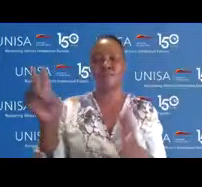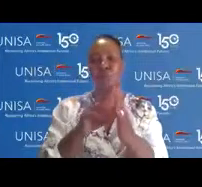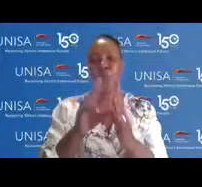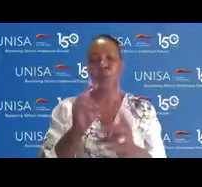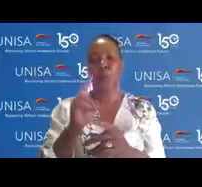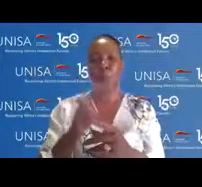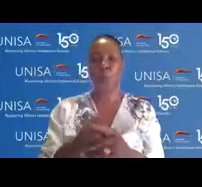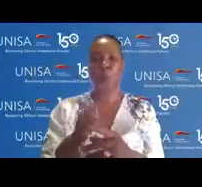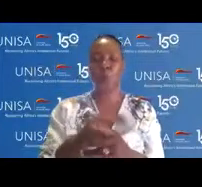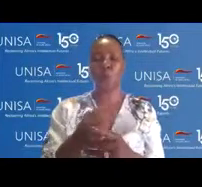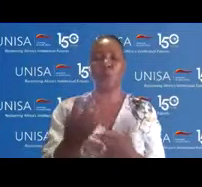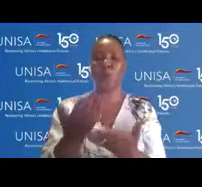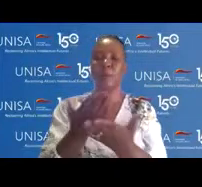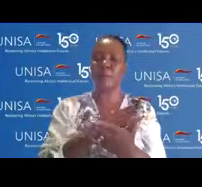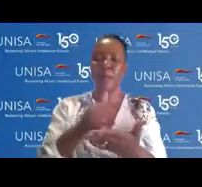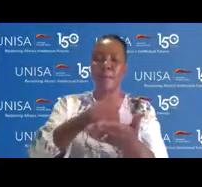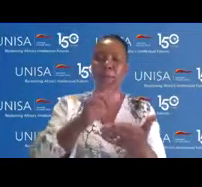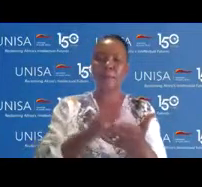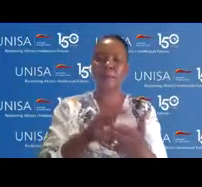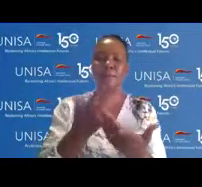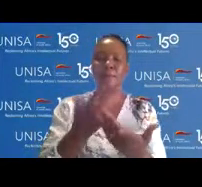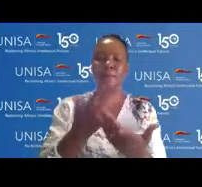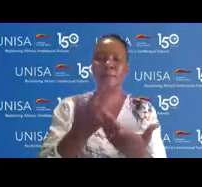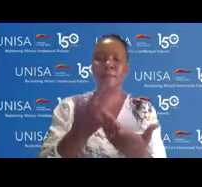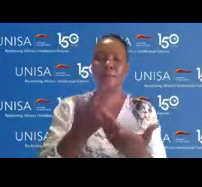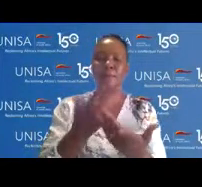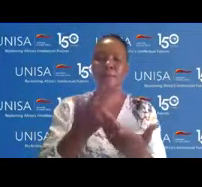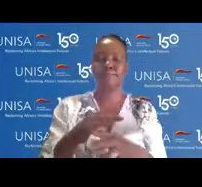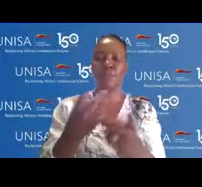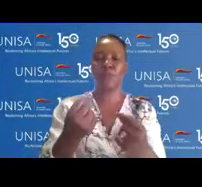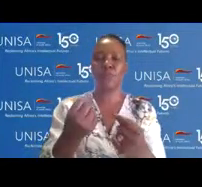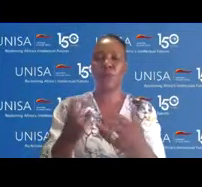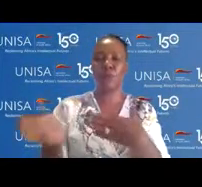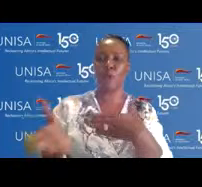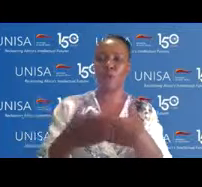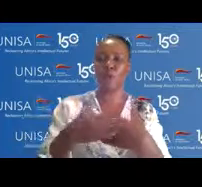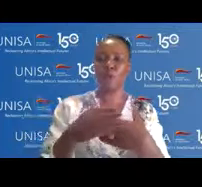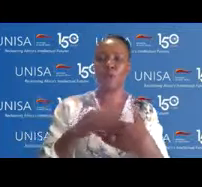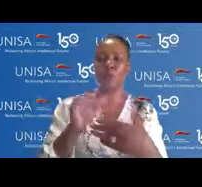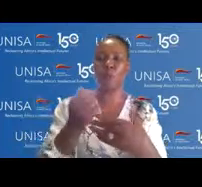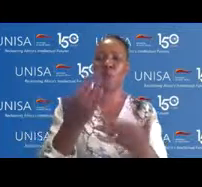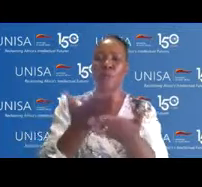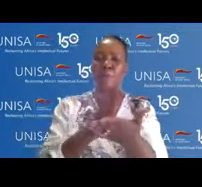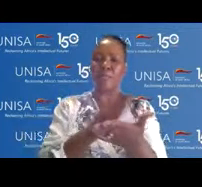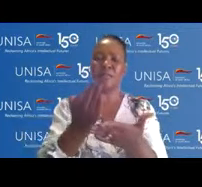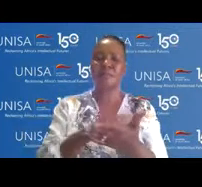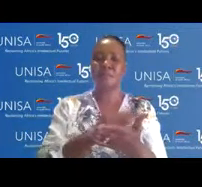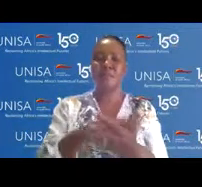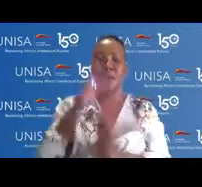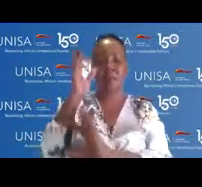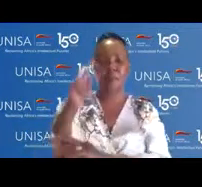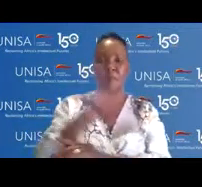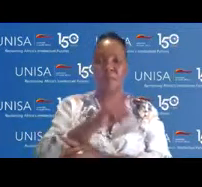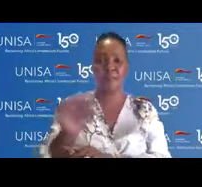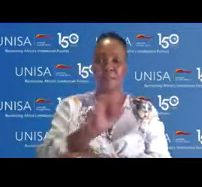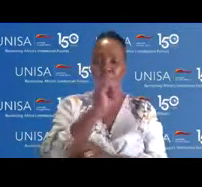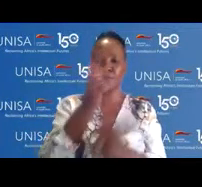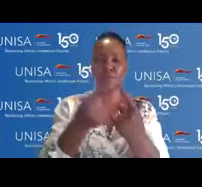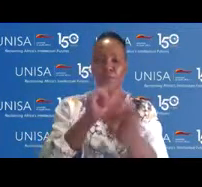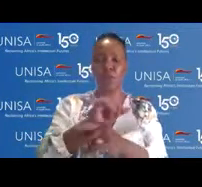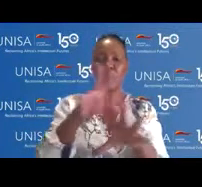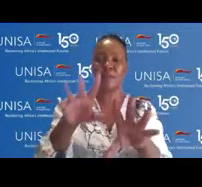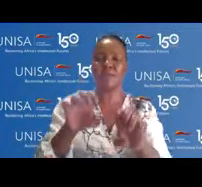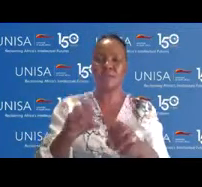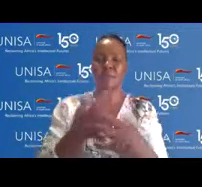browser, how to delete the cookies, how to close the tabs. So now you must remember these things for your exam. Hey, close everything, keep it as minimal